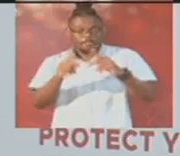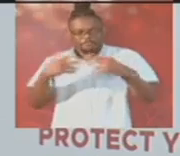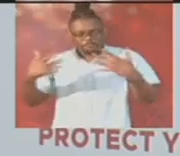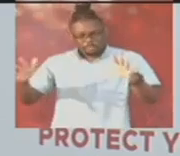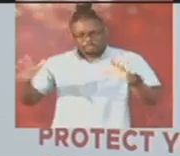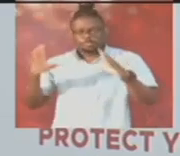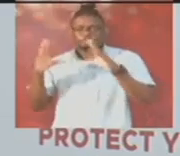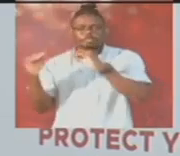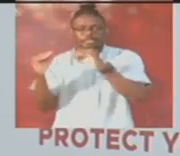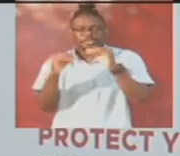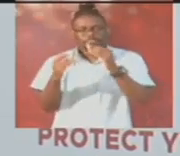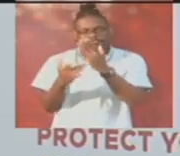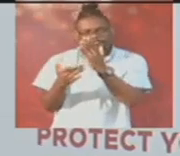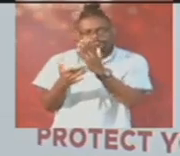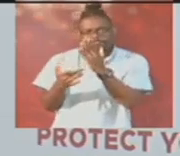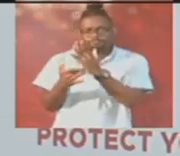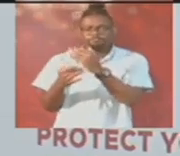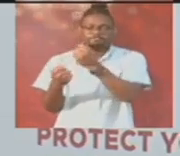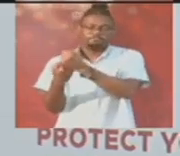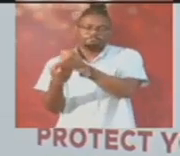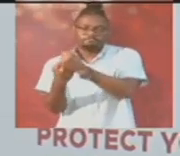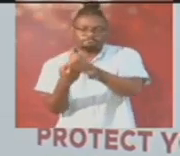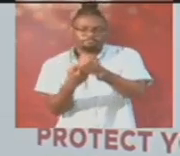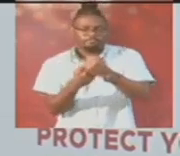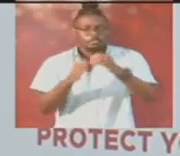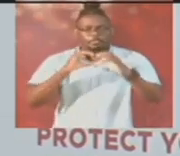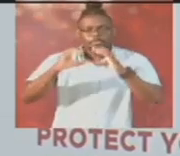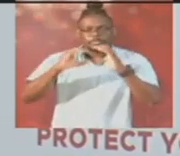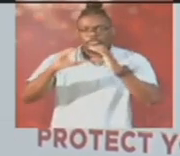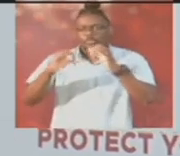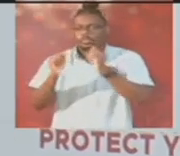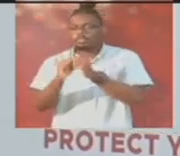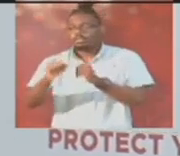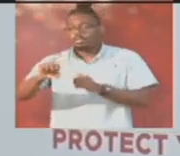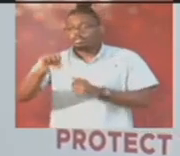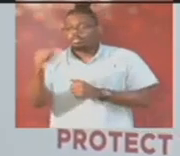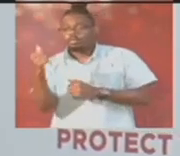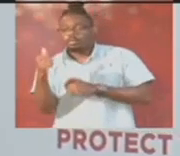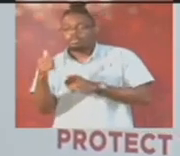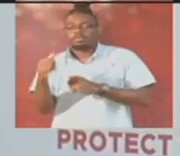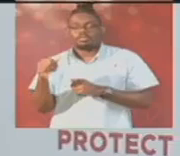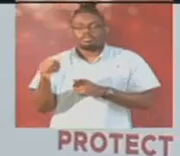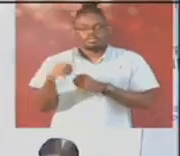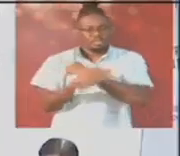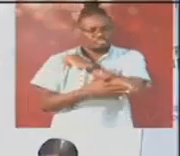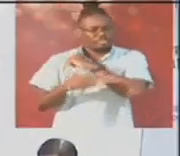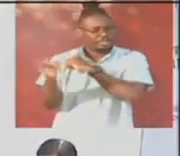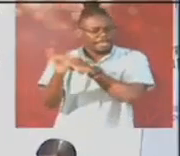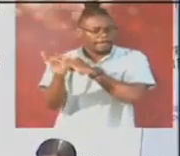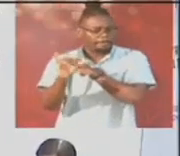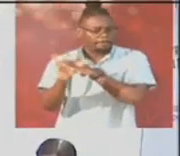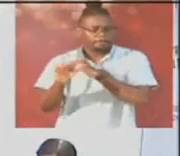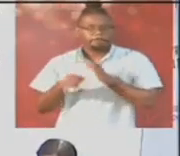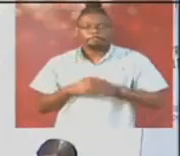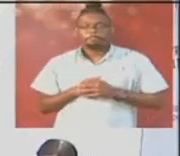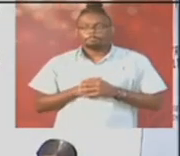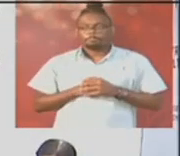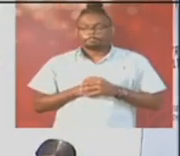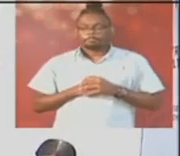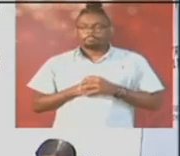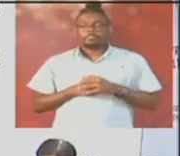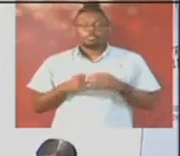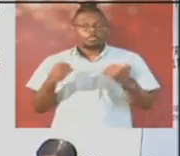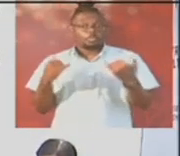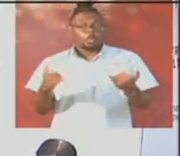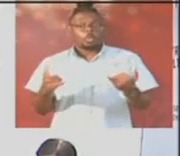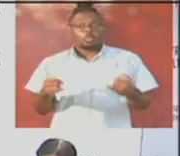technical collaboration, as we have had with other countries in the world. Thank you, CMO. Guardian Media, you are up